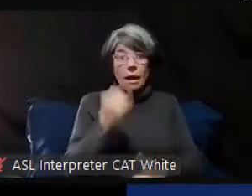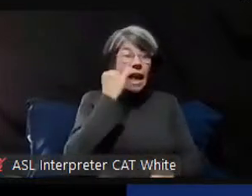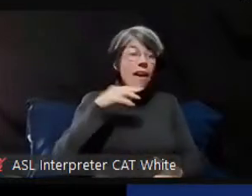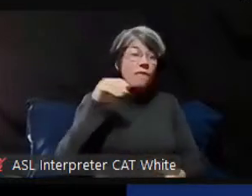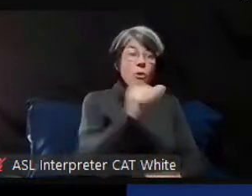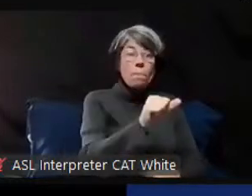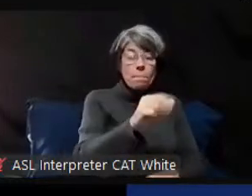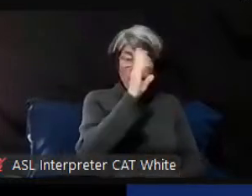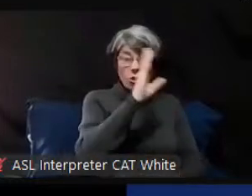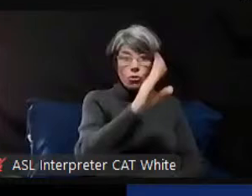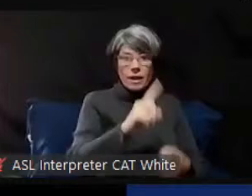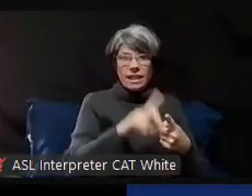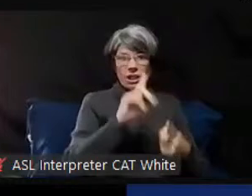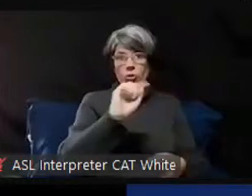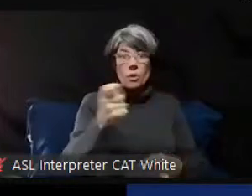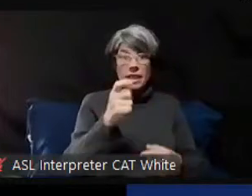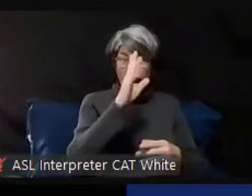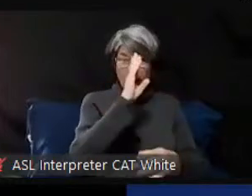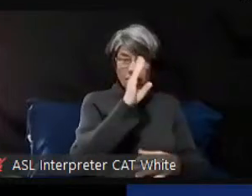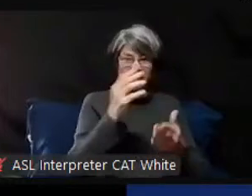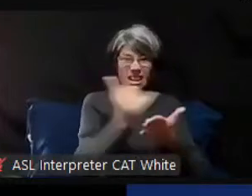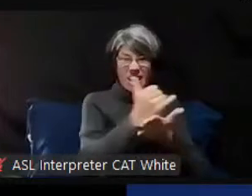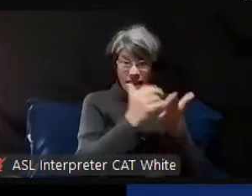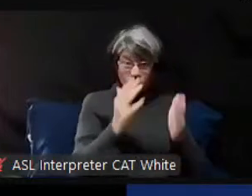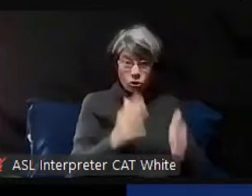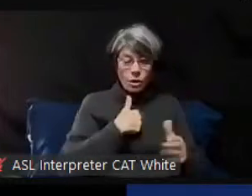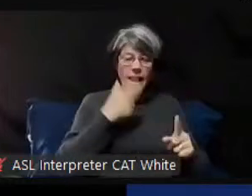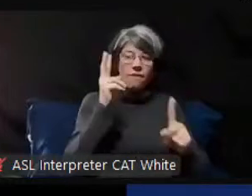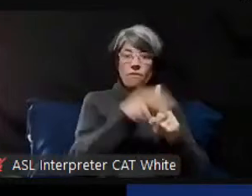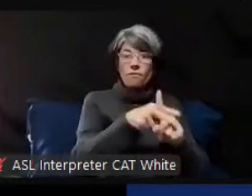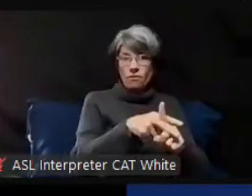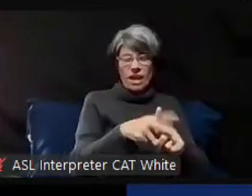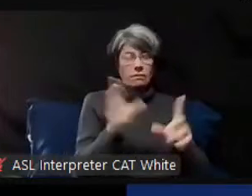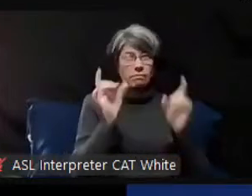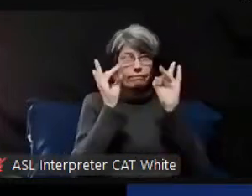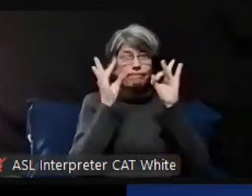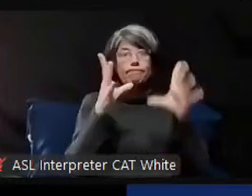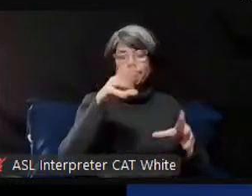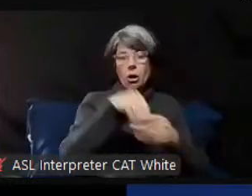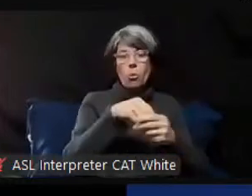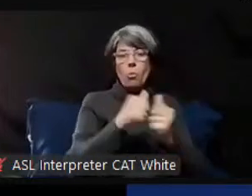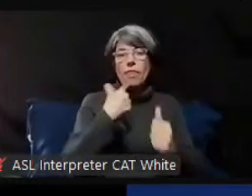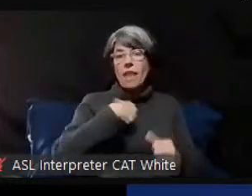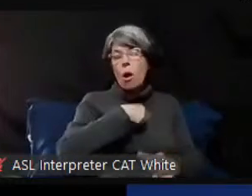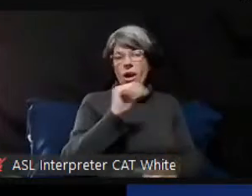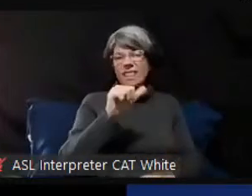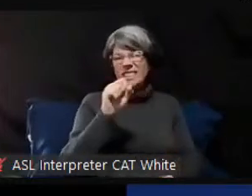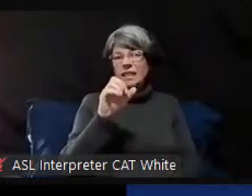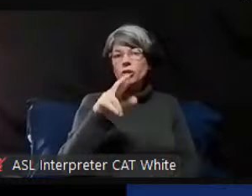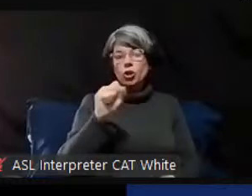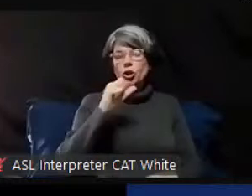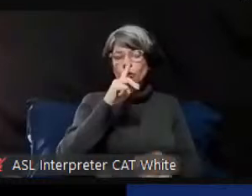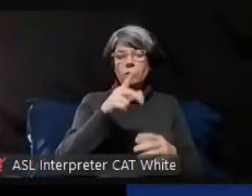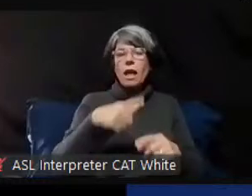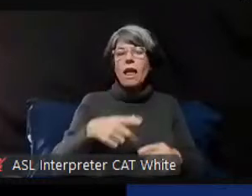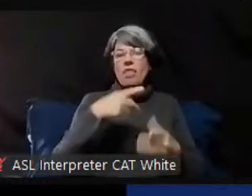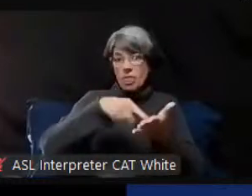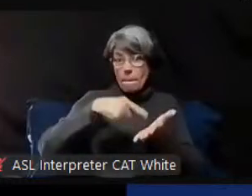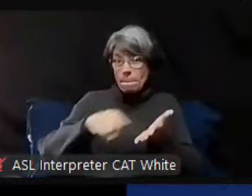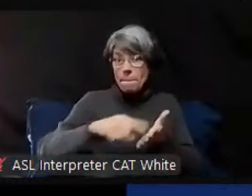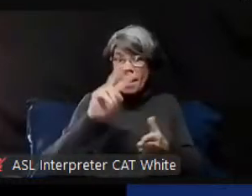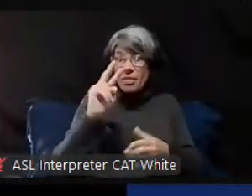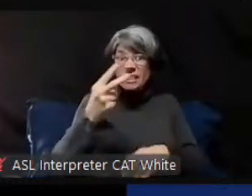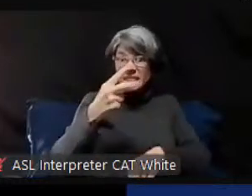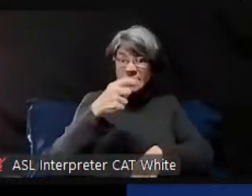taxes directly to the tax collector and have filed a misfortune and calamity claim with our assessor's office, you may delay paying your second installment